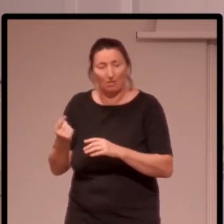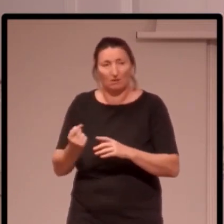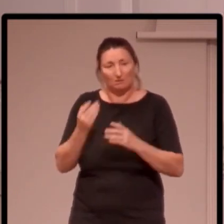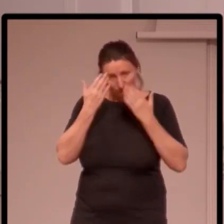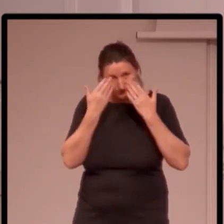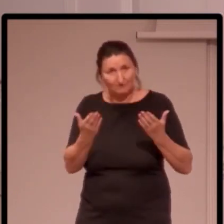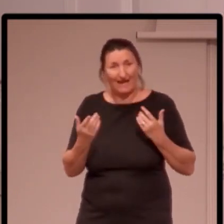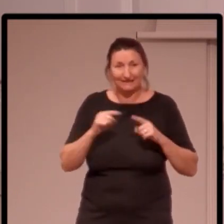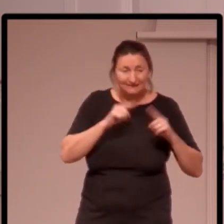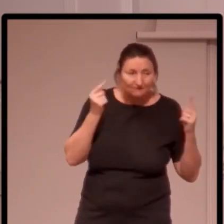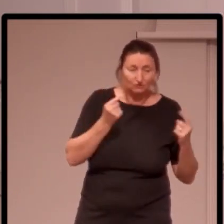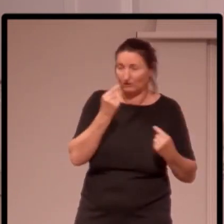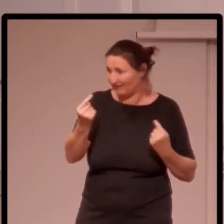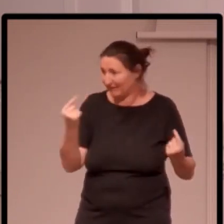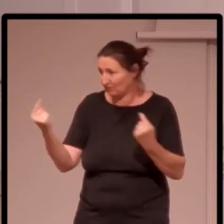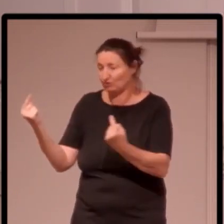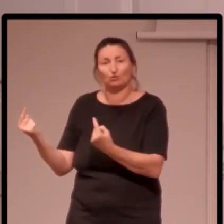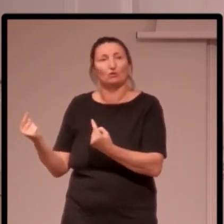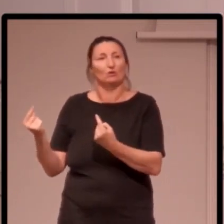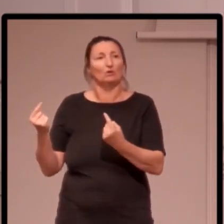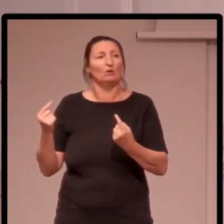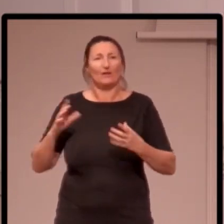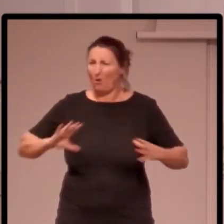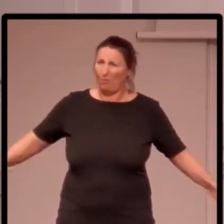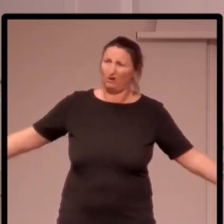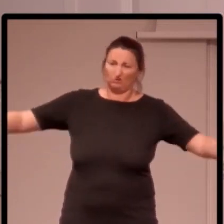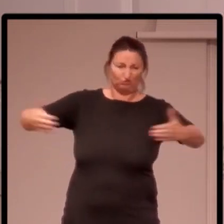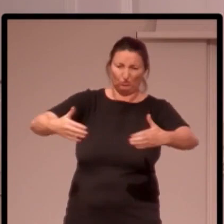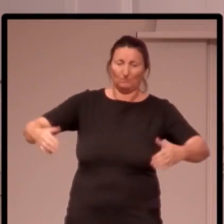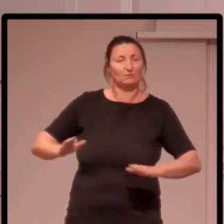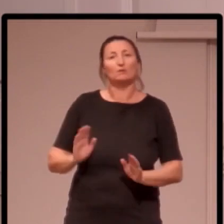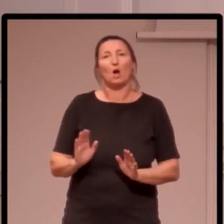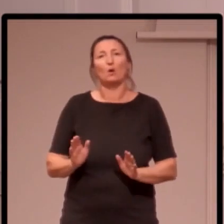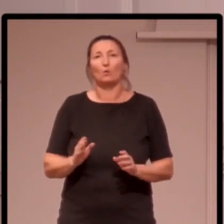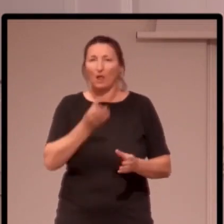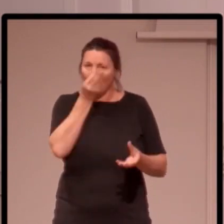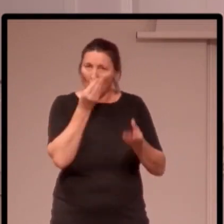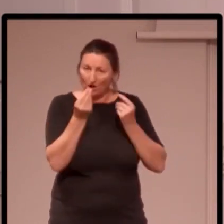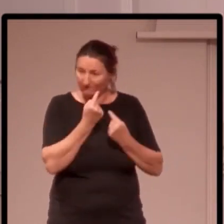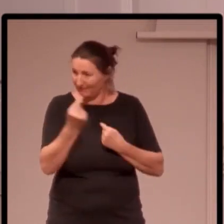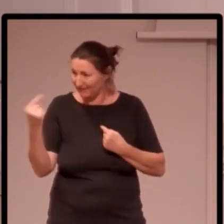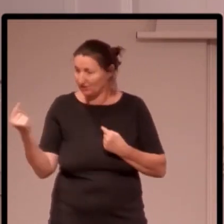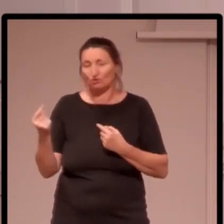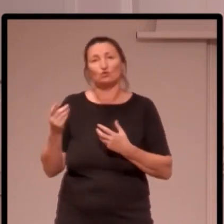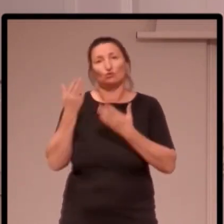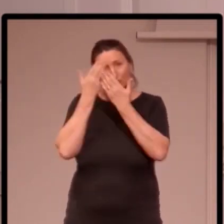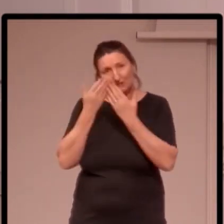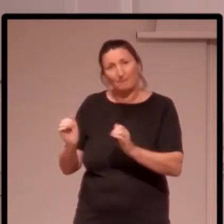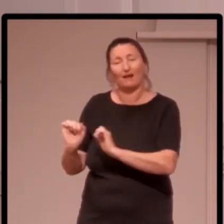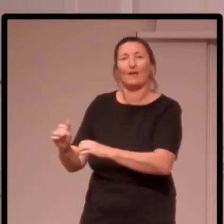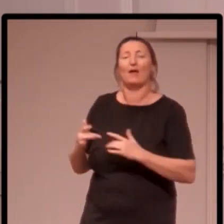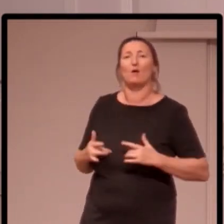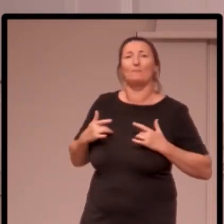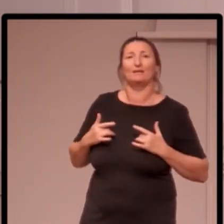are individuals. And we need to learn from them and respect their opinion and make sure we do something with it.